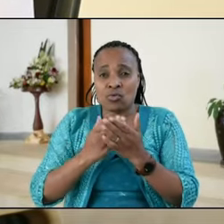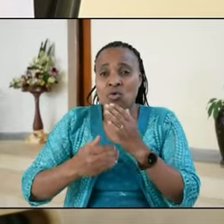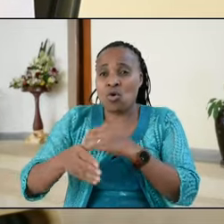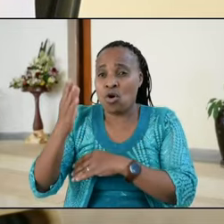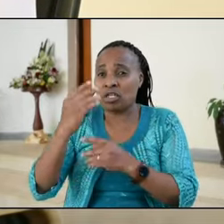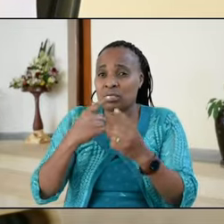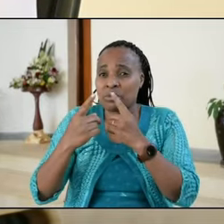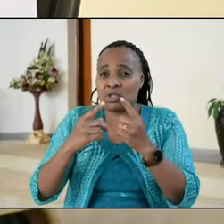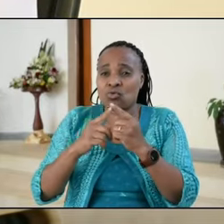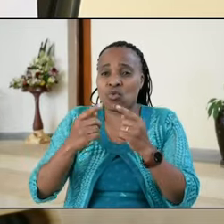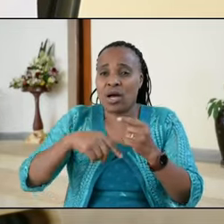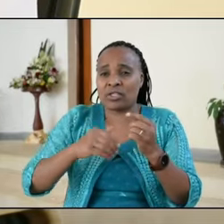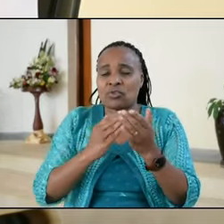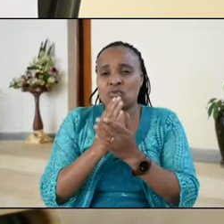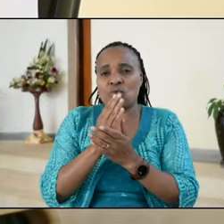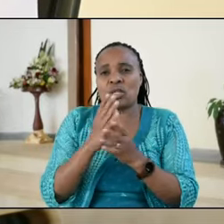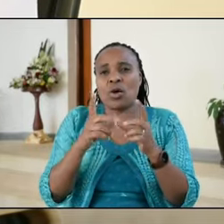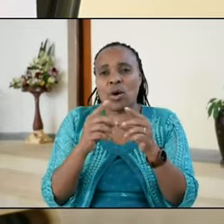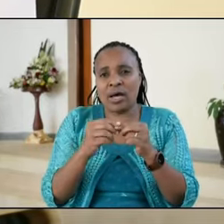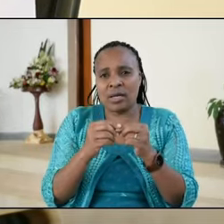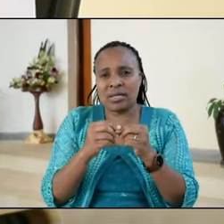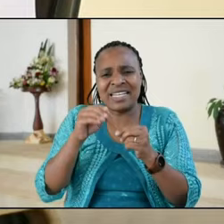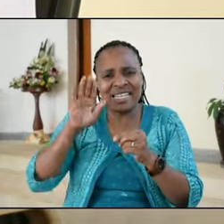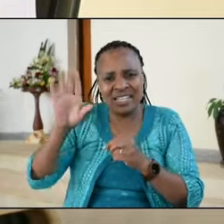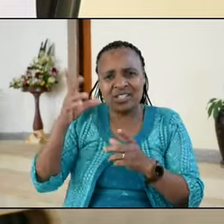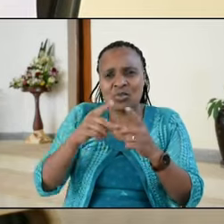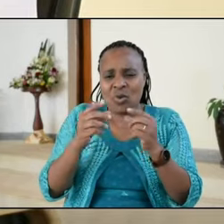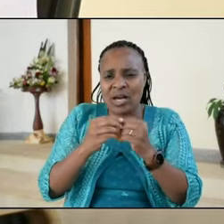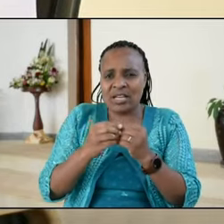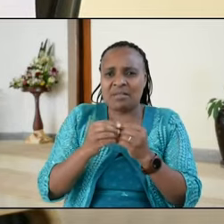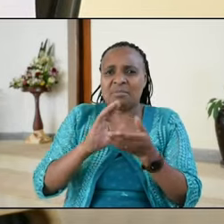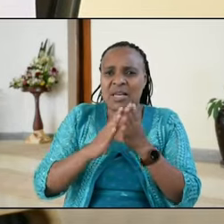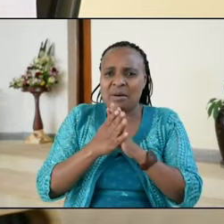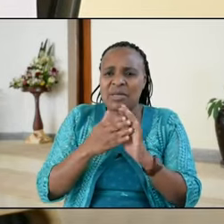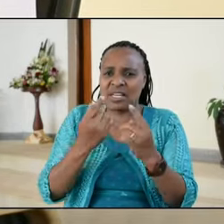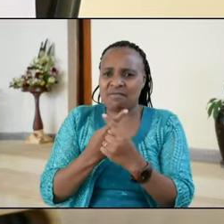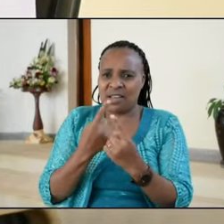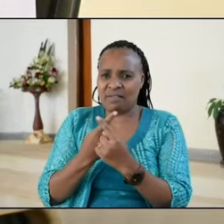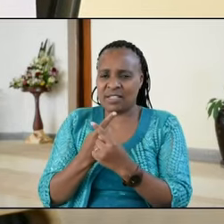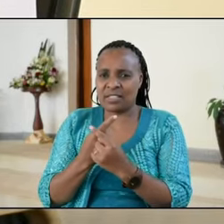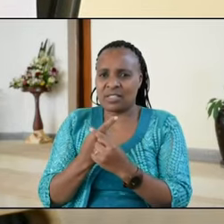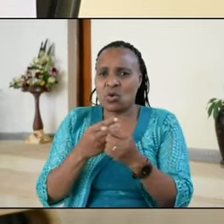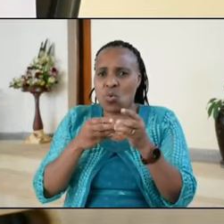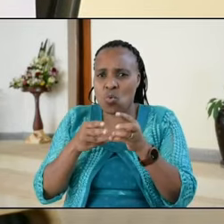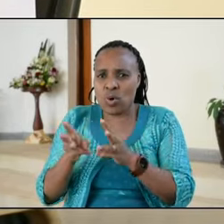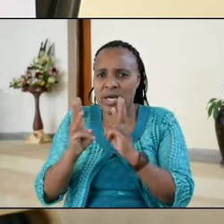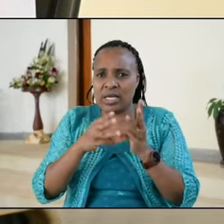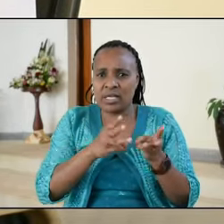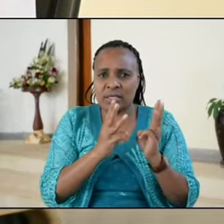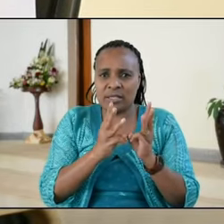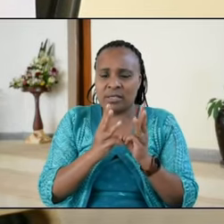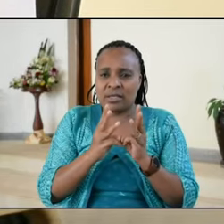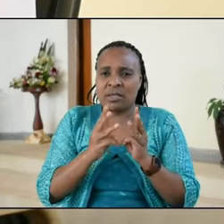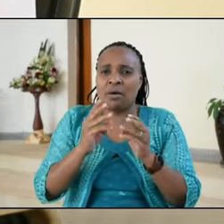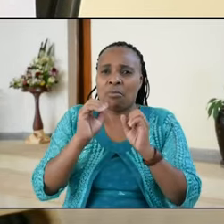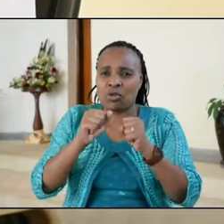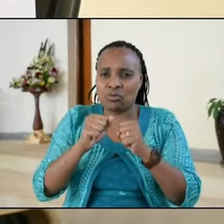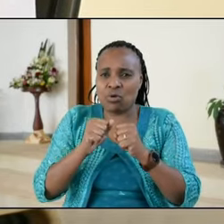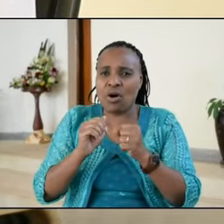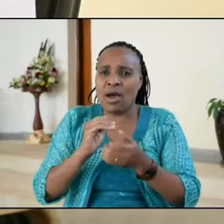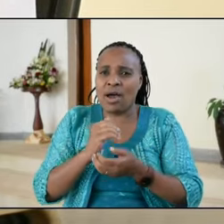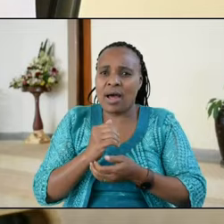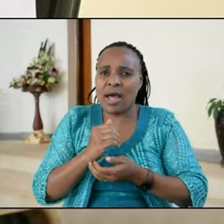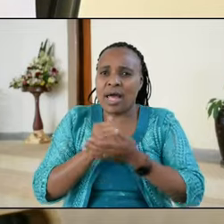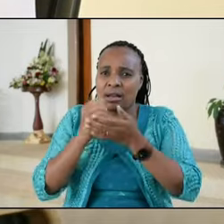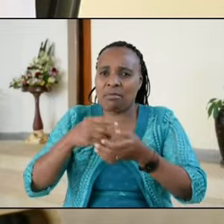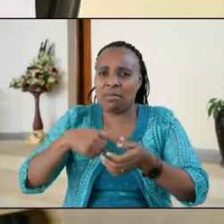his word, and his word may come in different and various ways. It is upon us to seek him that we may